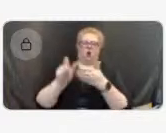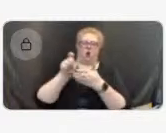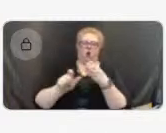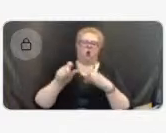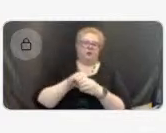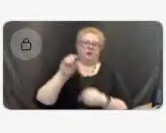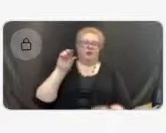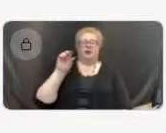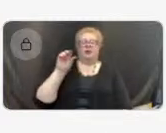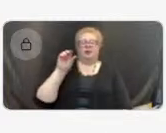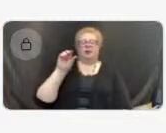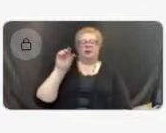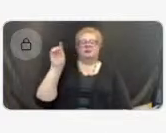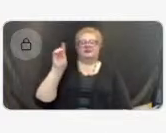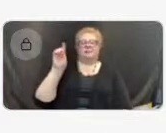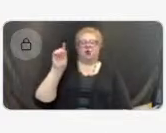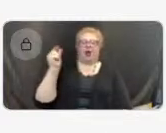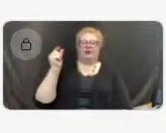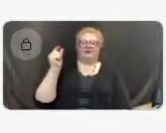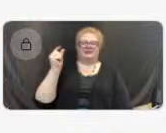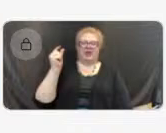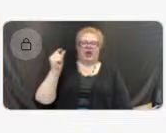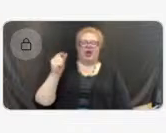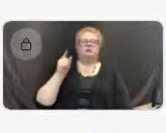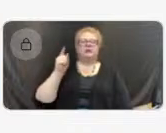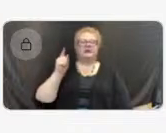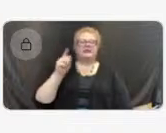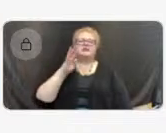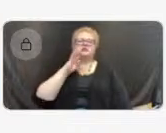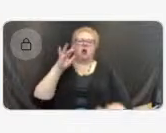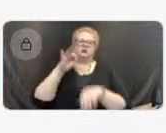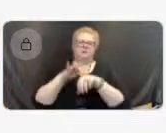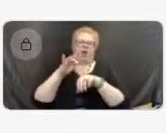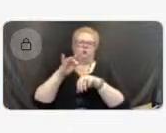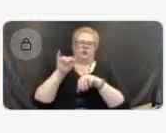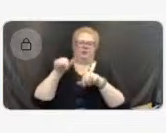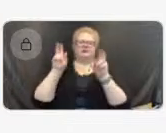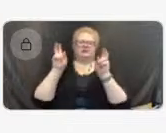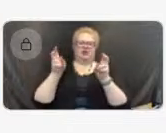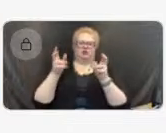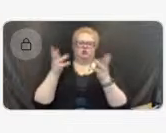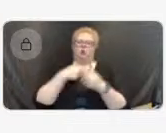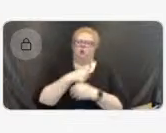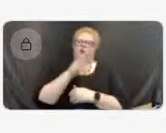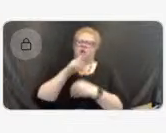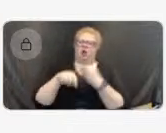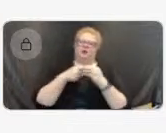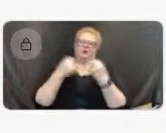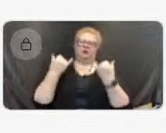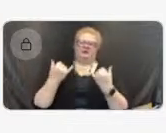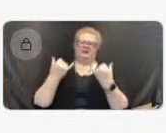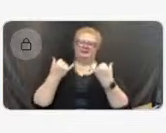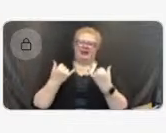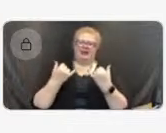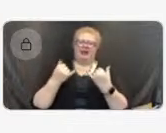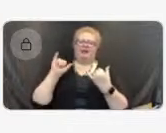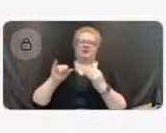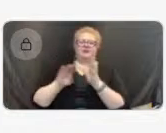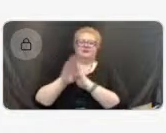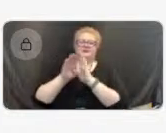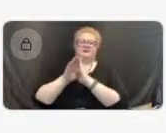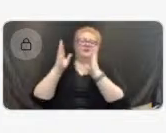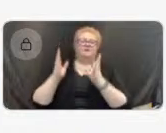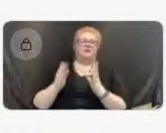Gazette highlighting exactly the issue that we are talking about today and that the developer is trying to